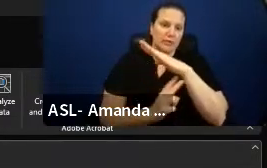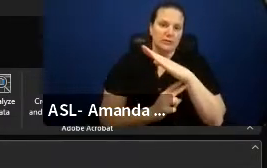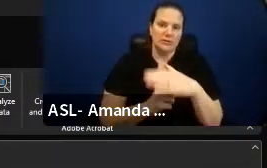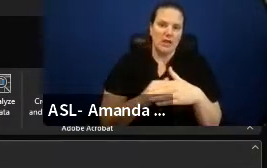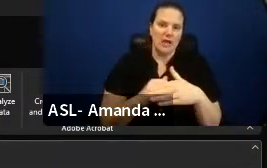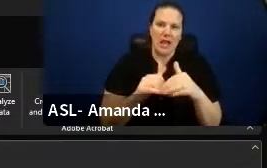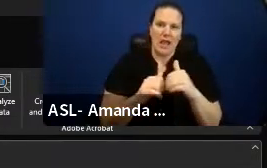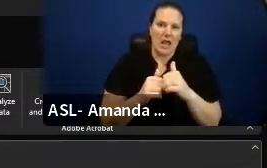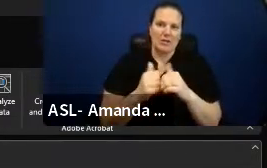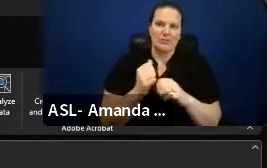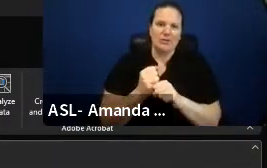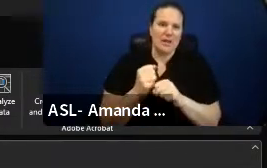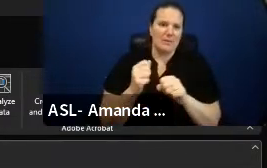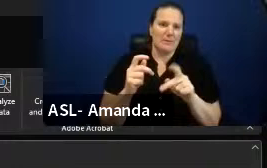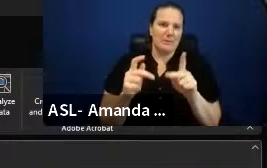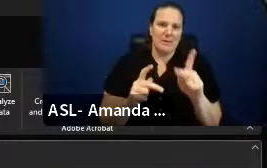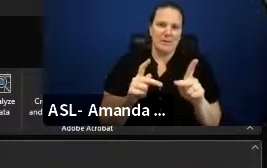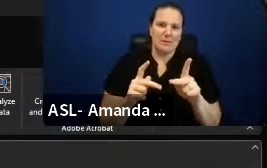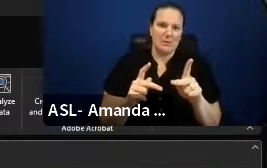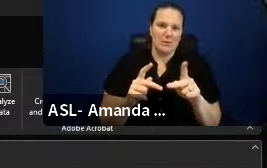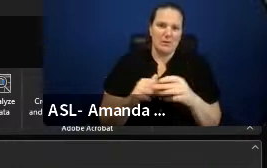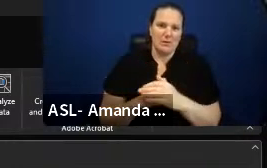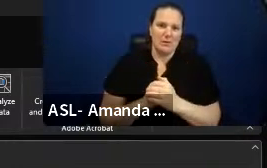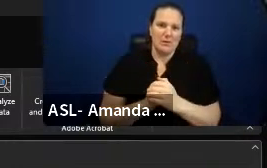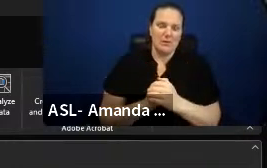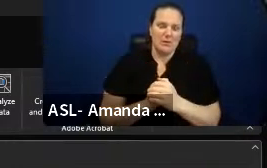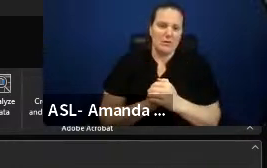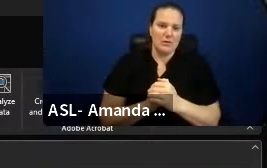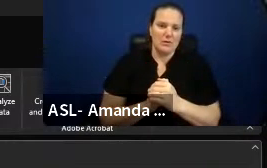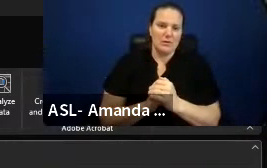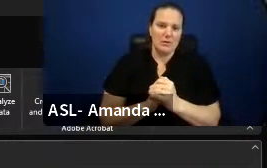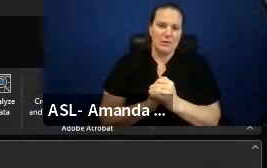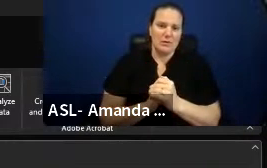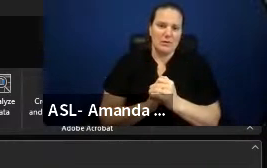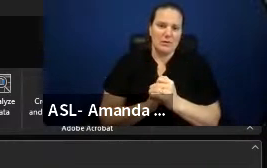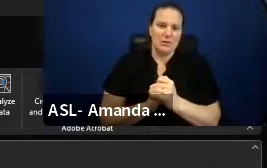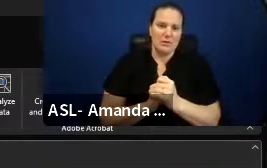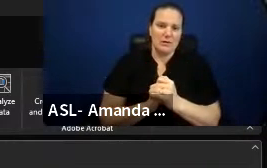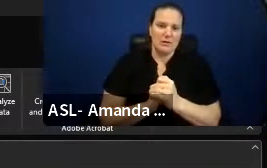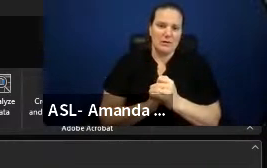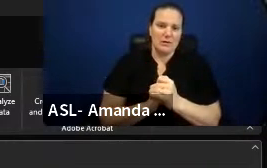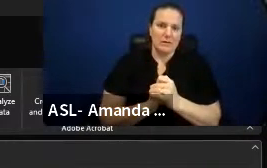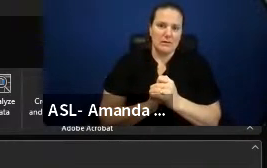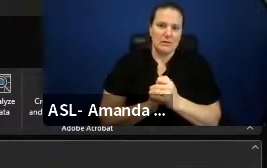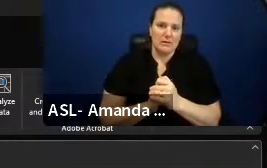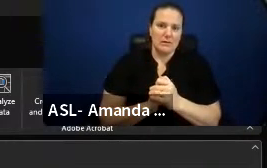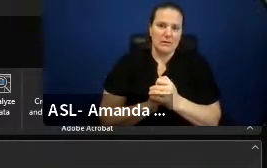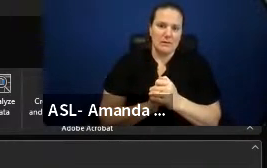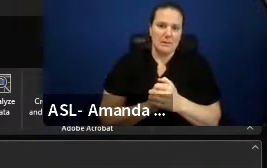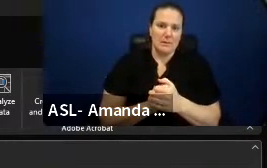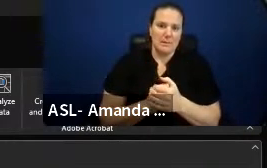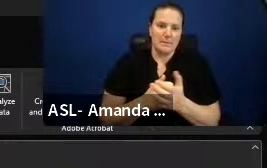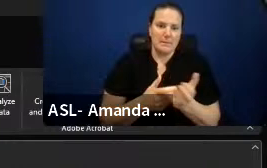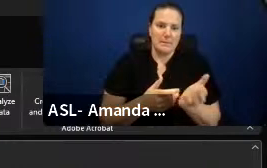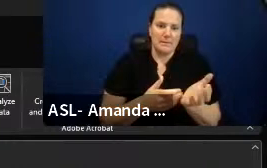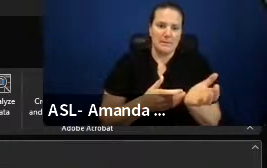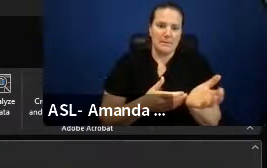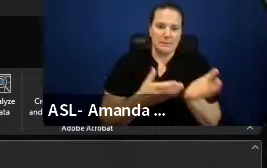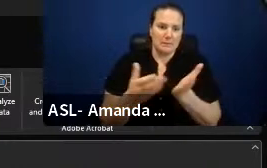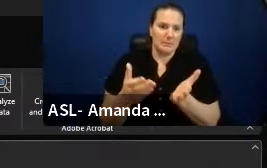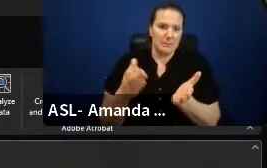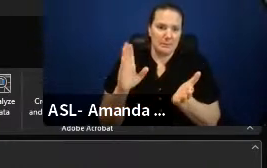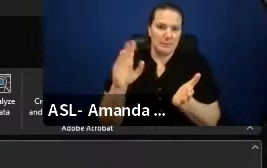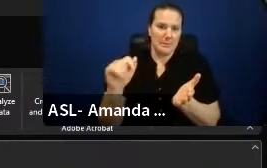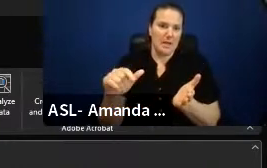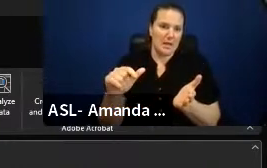you get folks hauling a big sack of bottles? How do you get them to say,